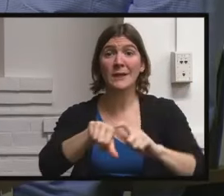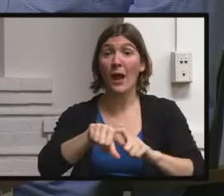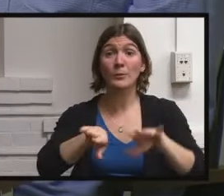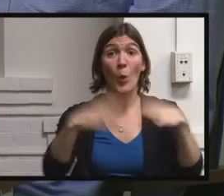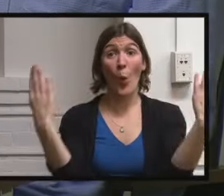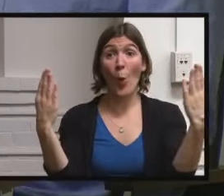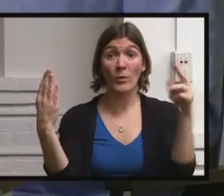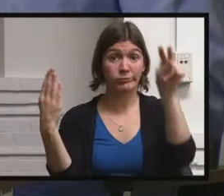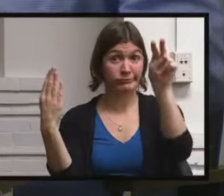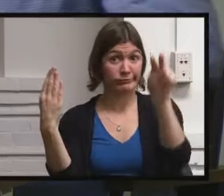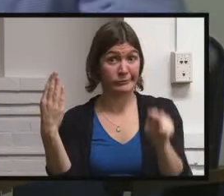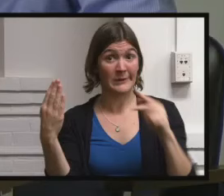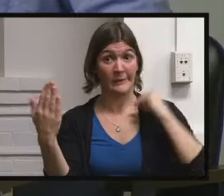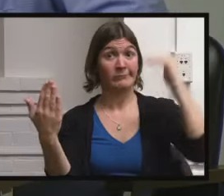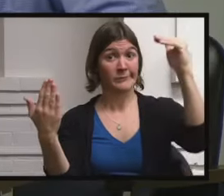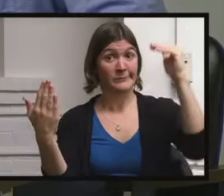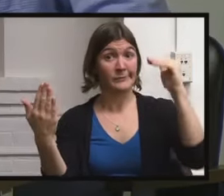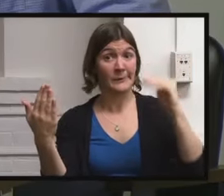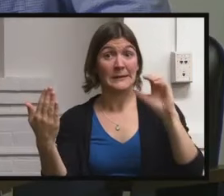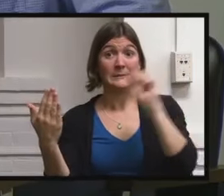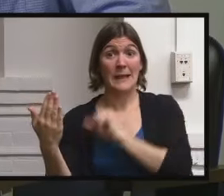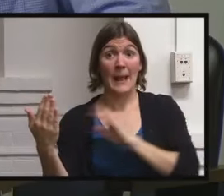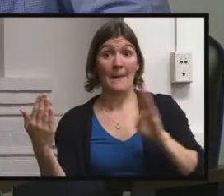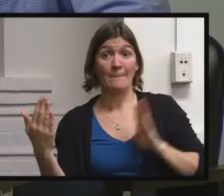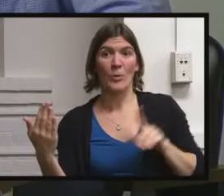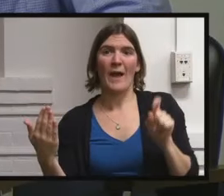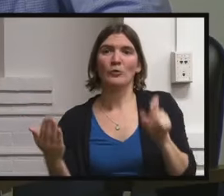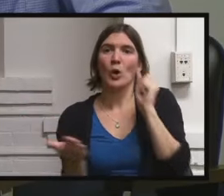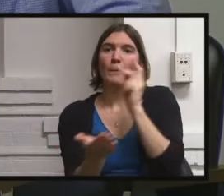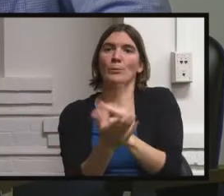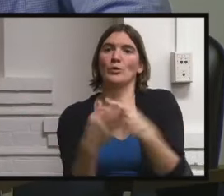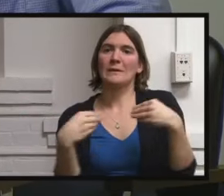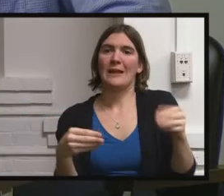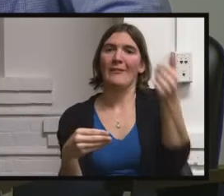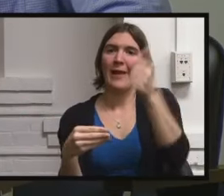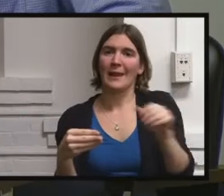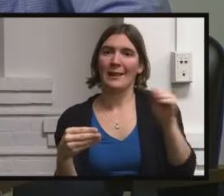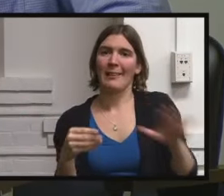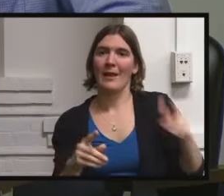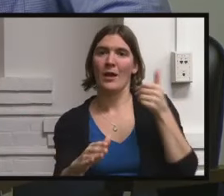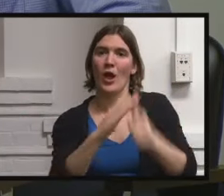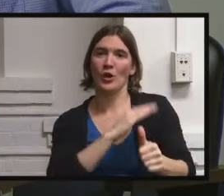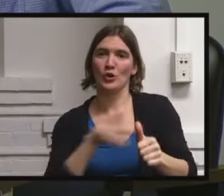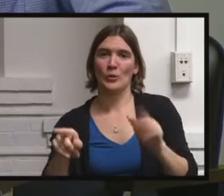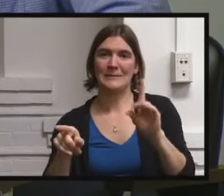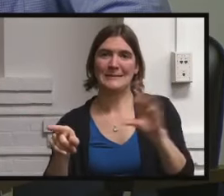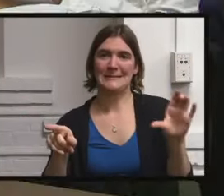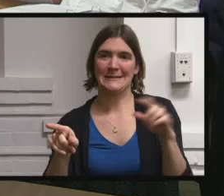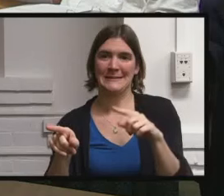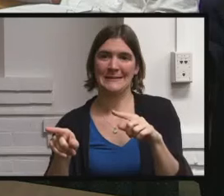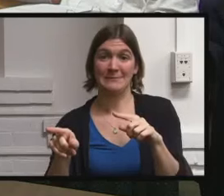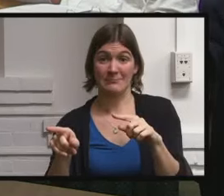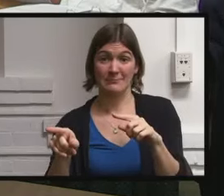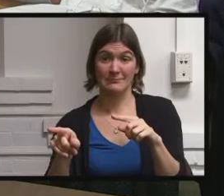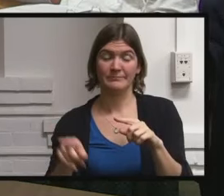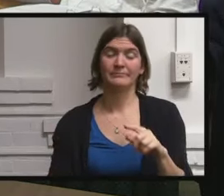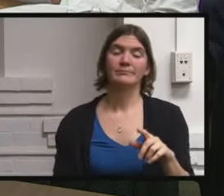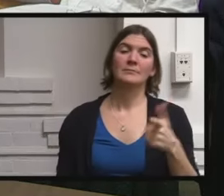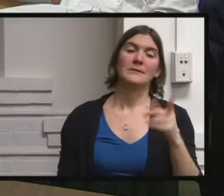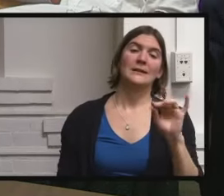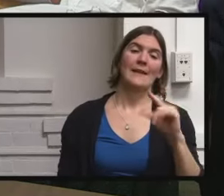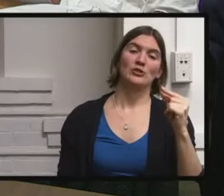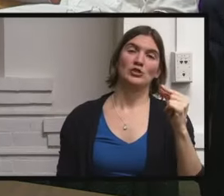it positions the Brattleboro Select Board to approve the sale of these parcels. And so to take a little bit more of a